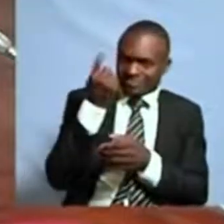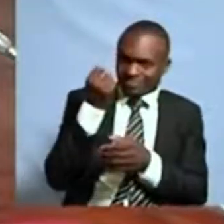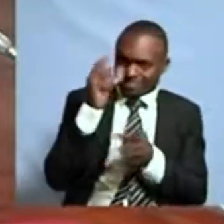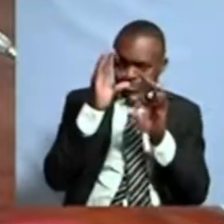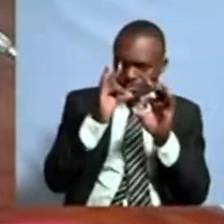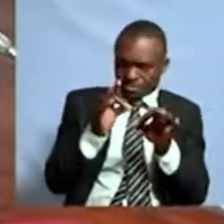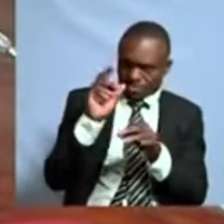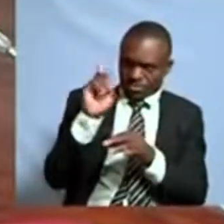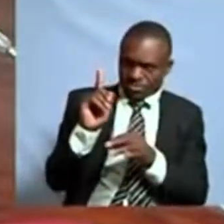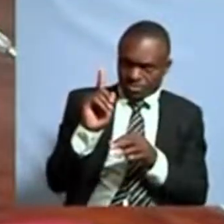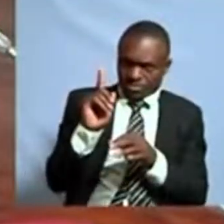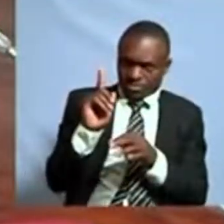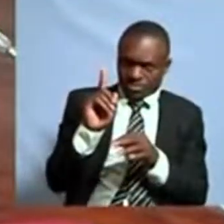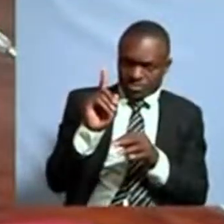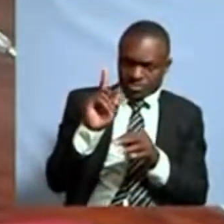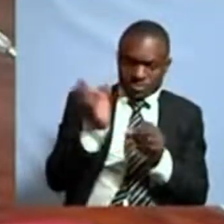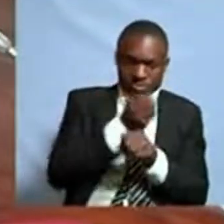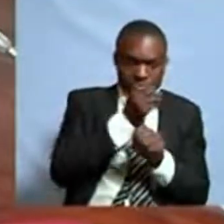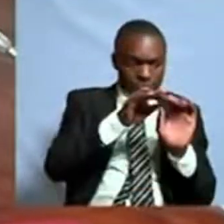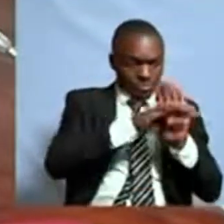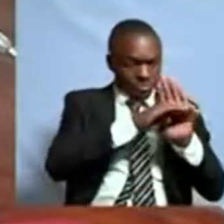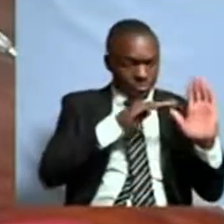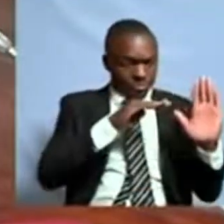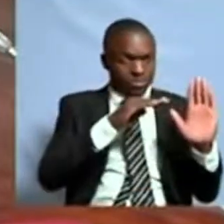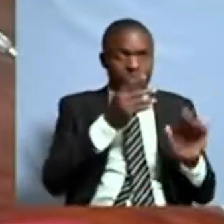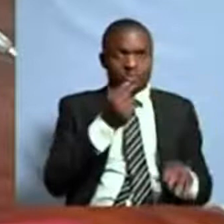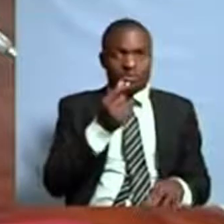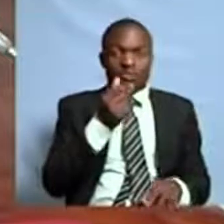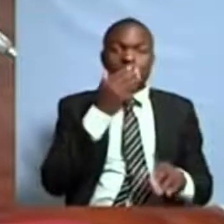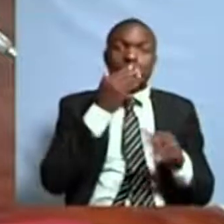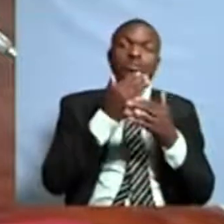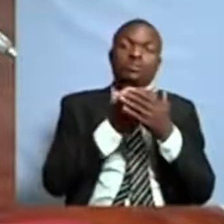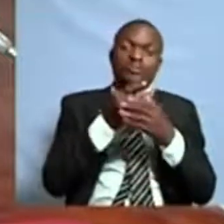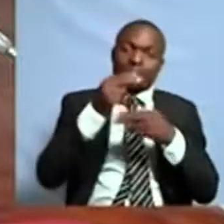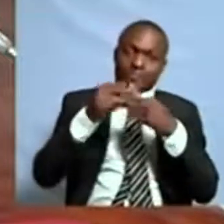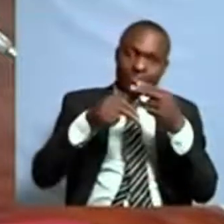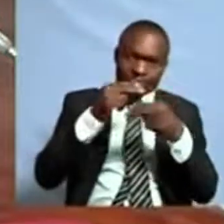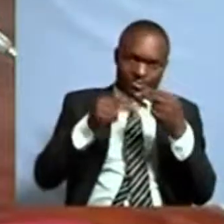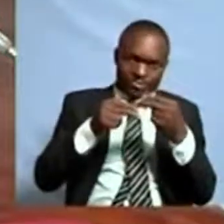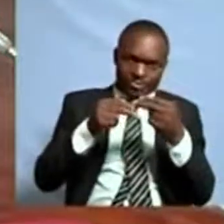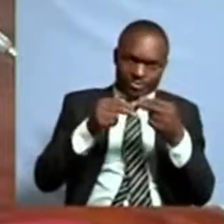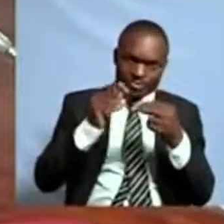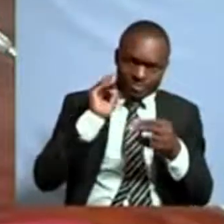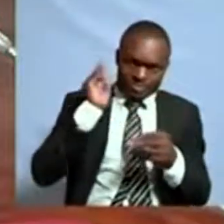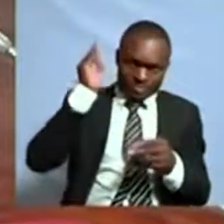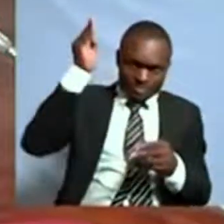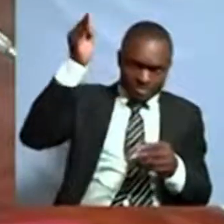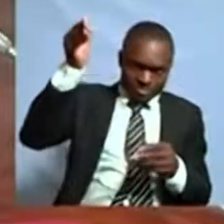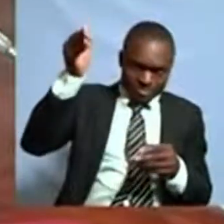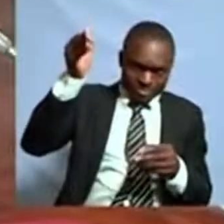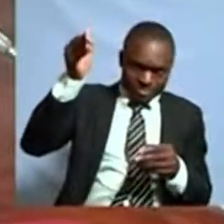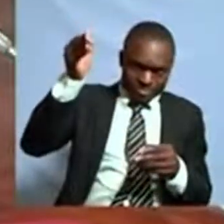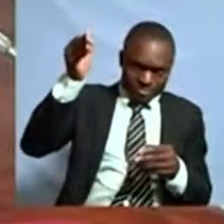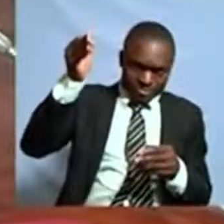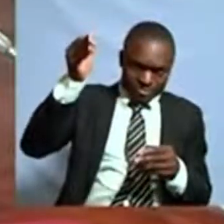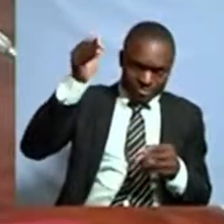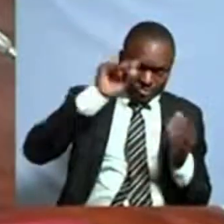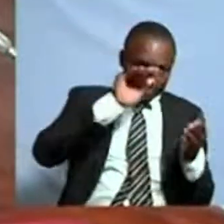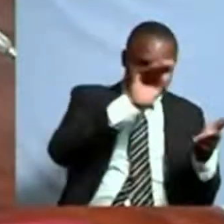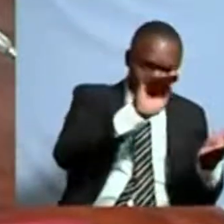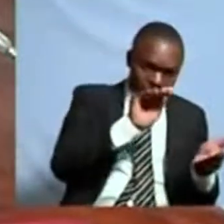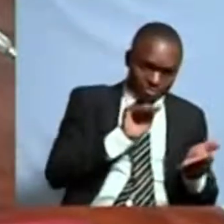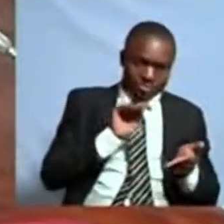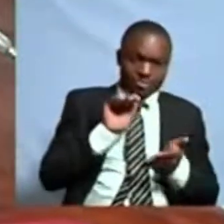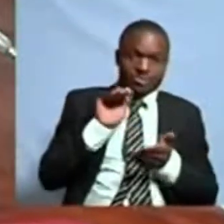one has made a partial withdrawal, effectively it means that the future pension earnings from the